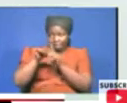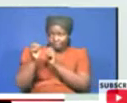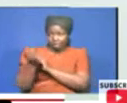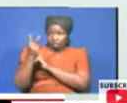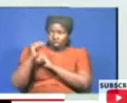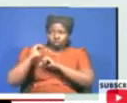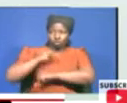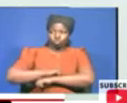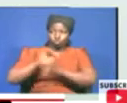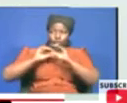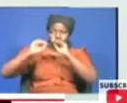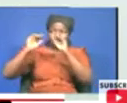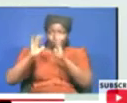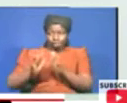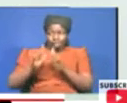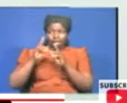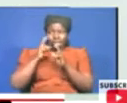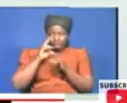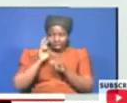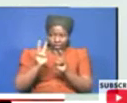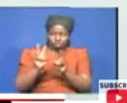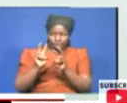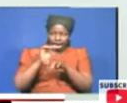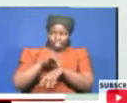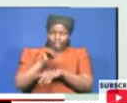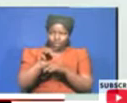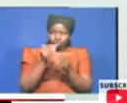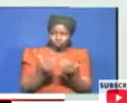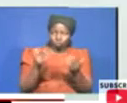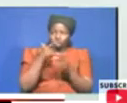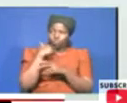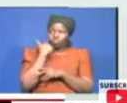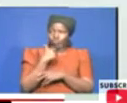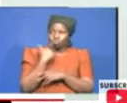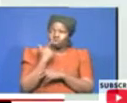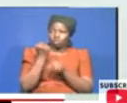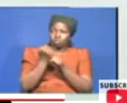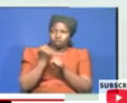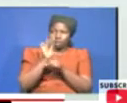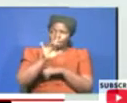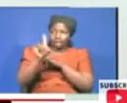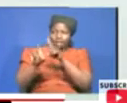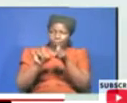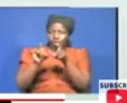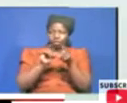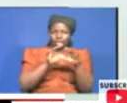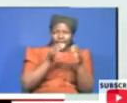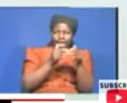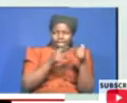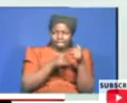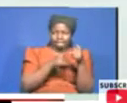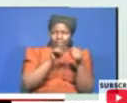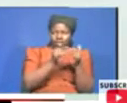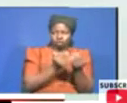teacher, and looking at these children who are doing the exam in grade 6, these